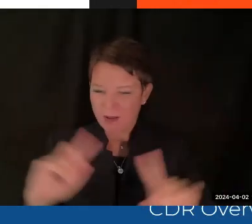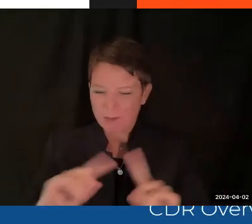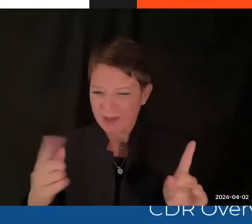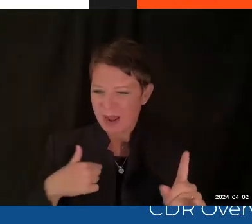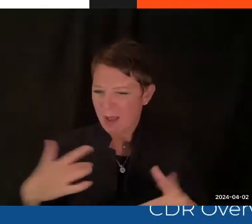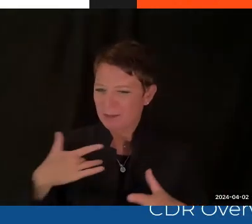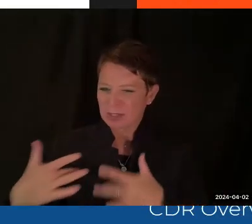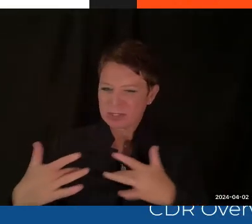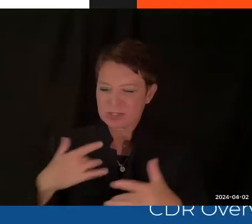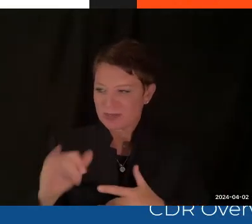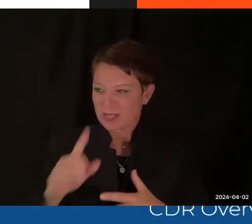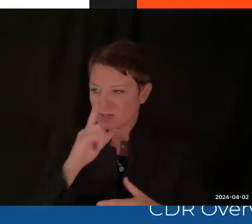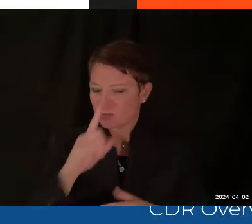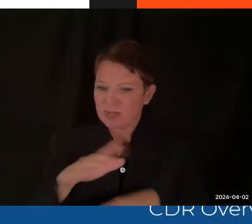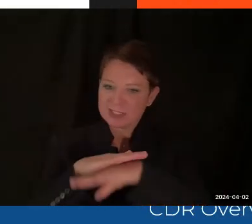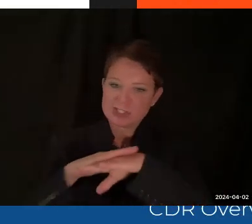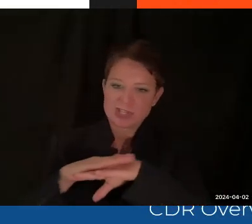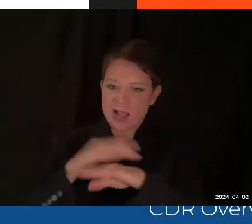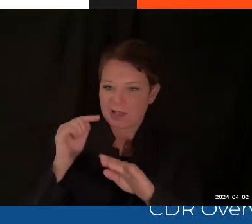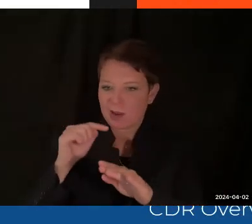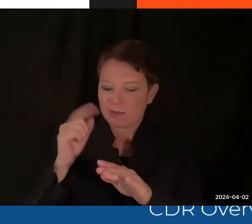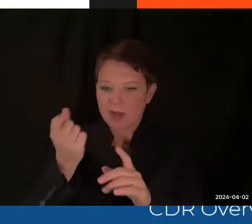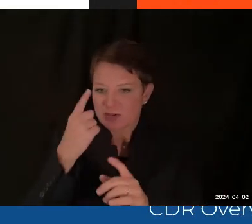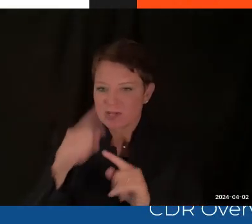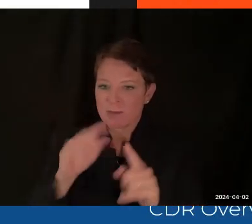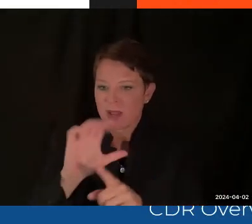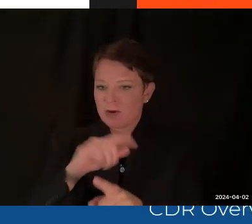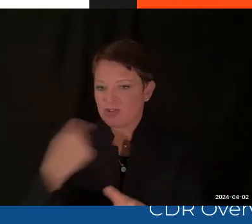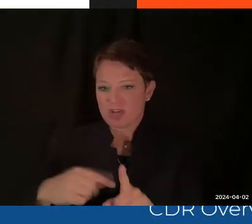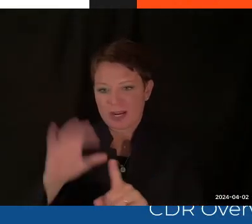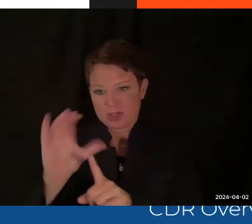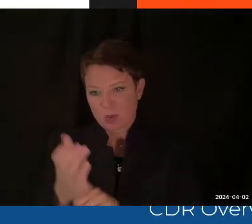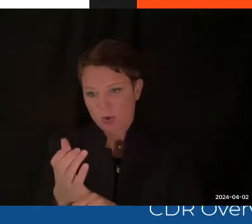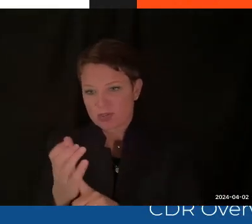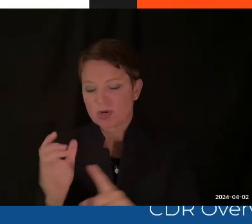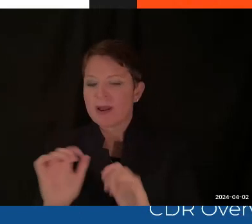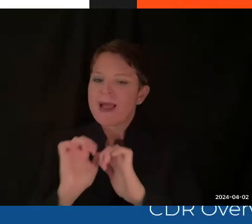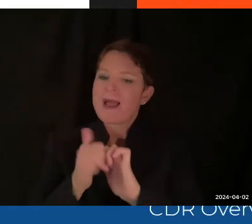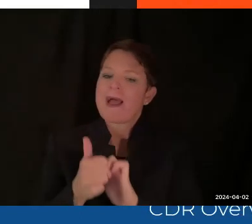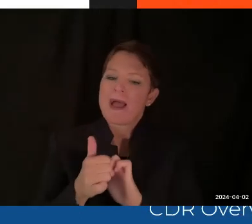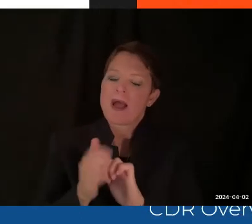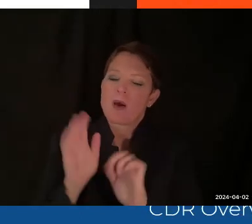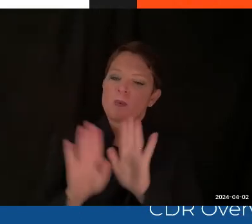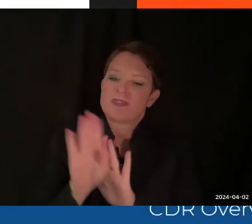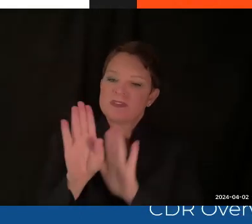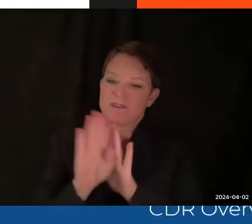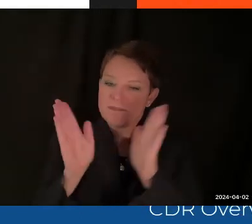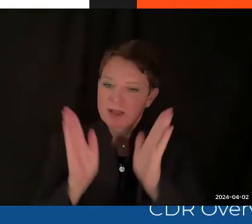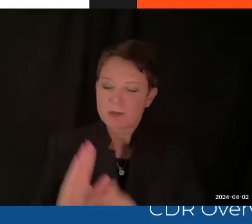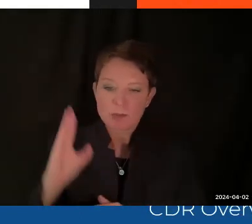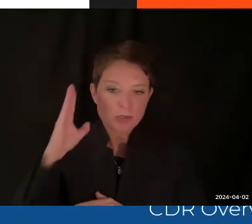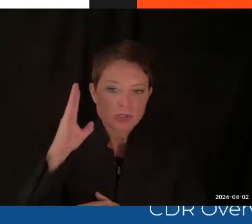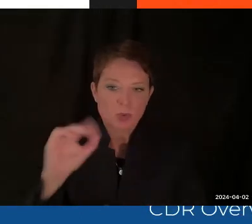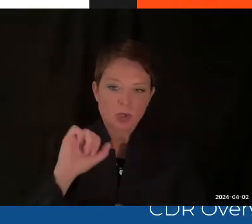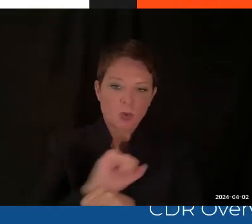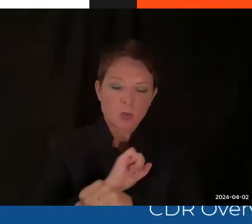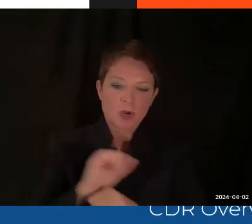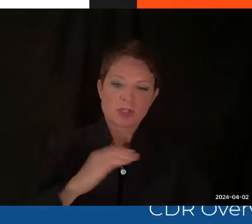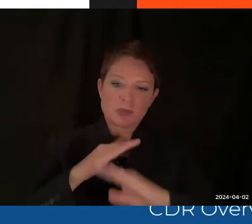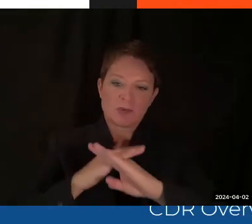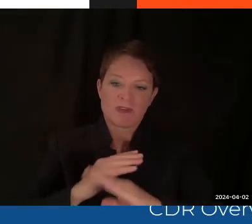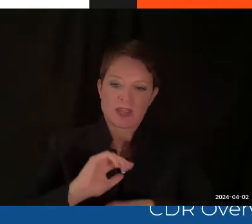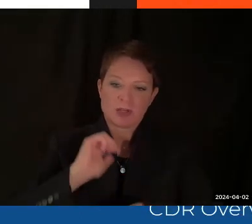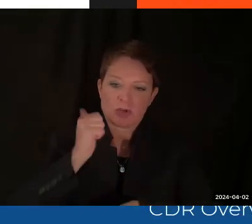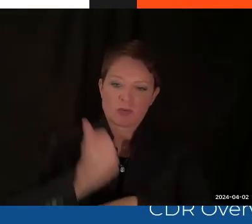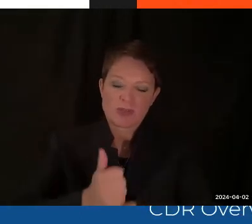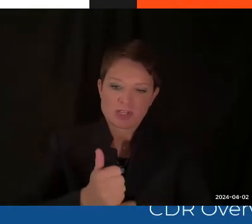about that this is a very shallow understanding of Chinese culture. So I'm curious about how the developers will work to prevent the creation